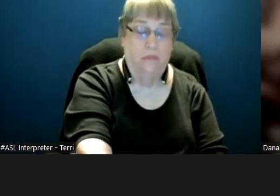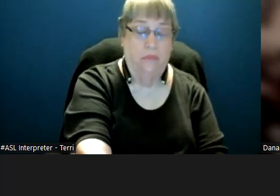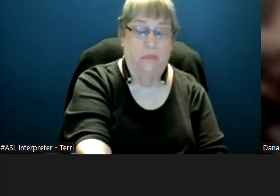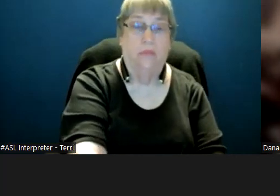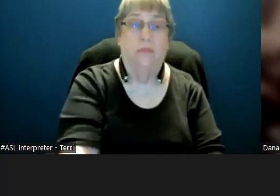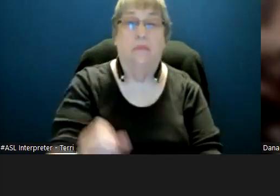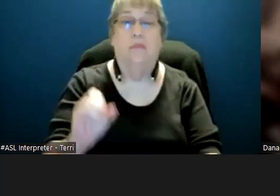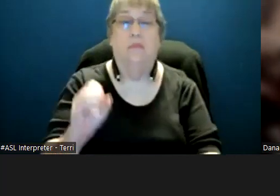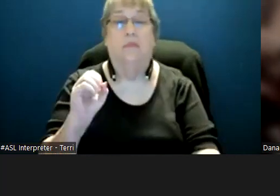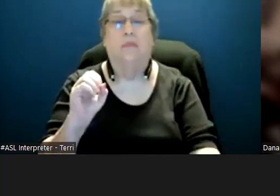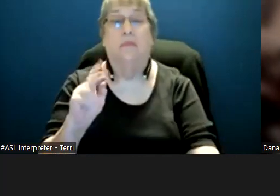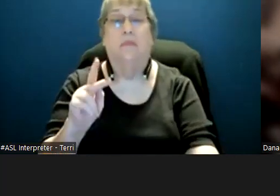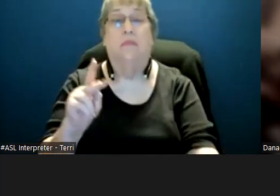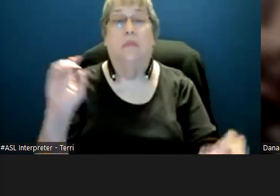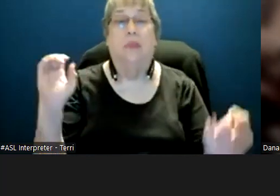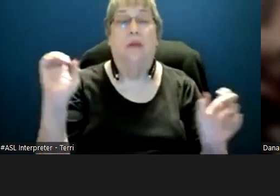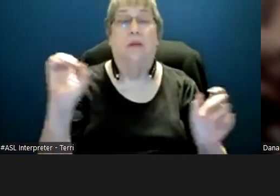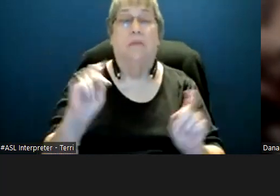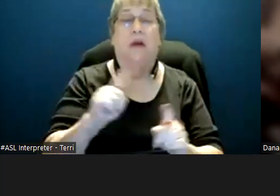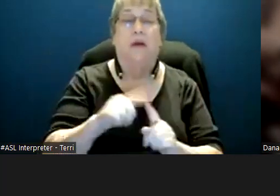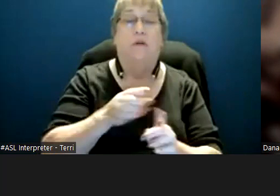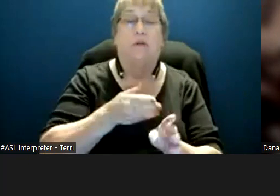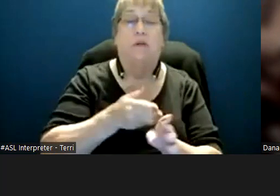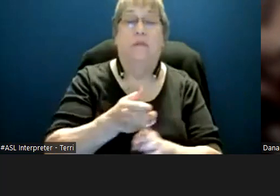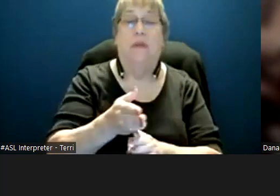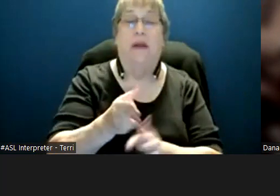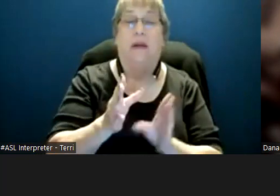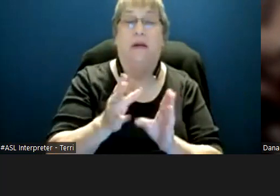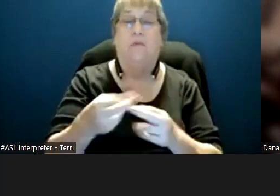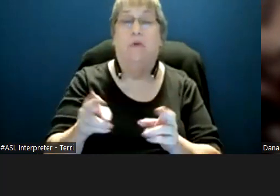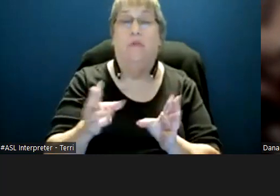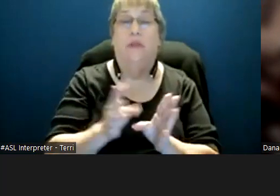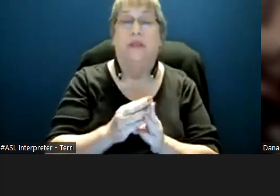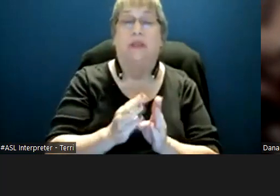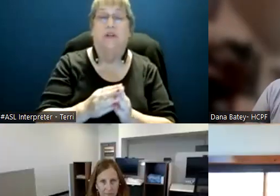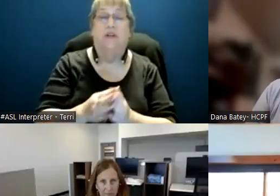Okay, going back to the main session, Jen. Yep, you